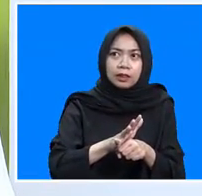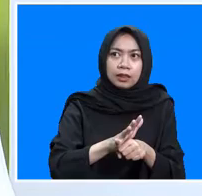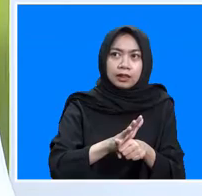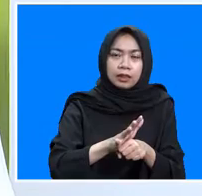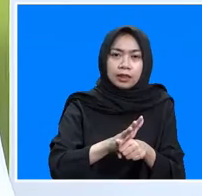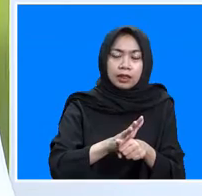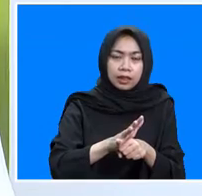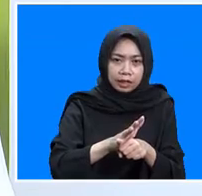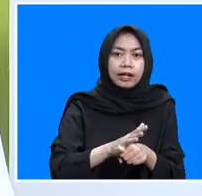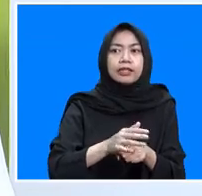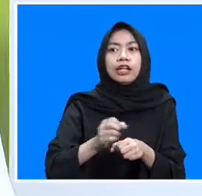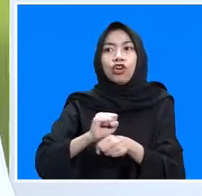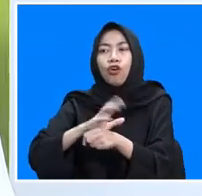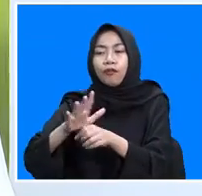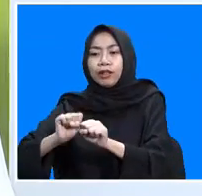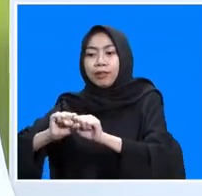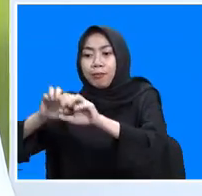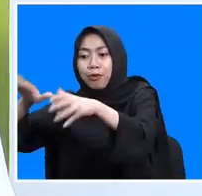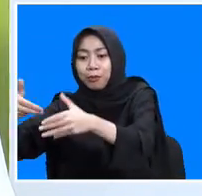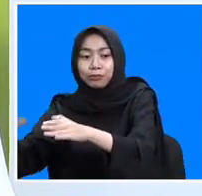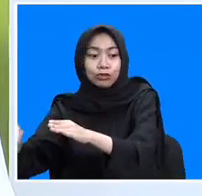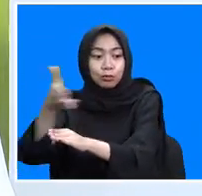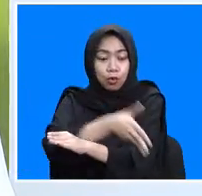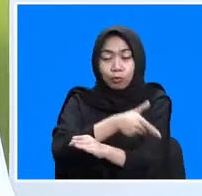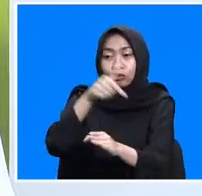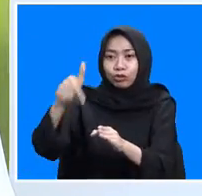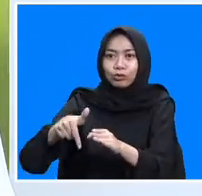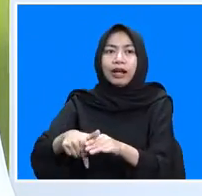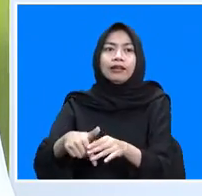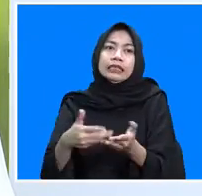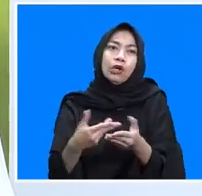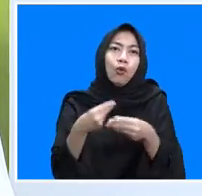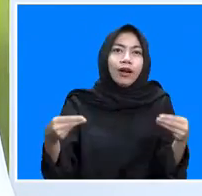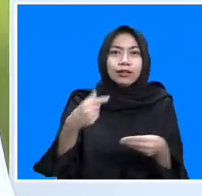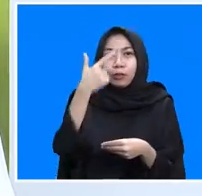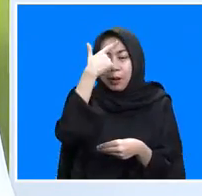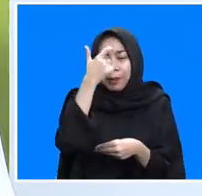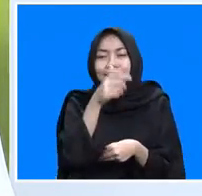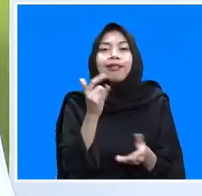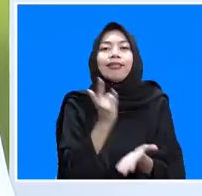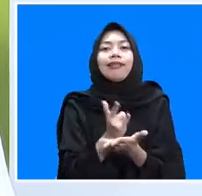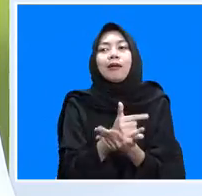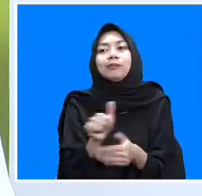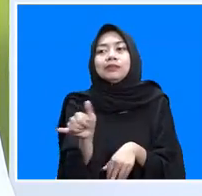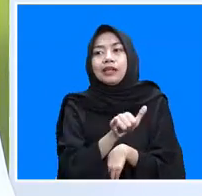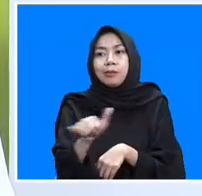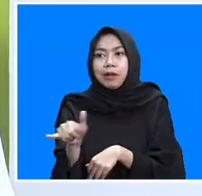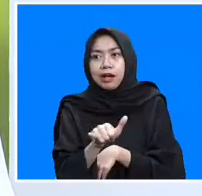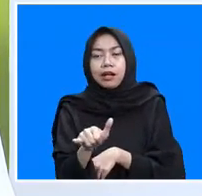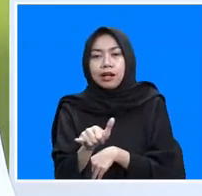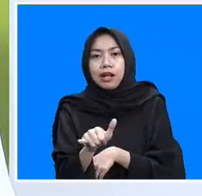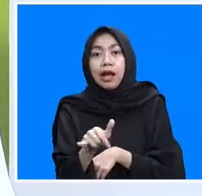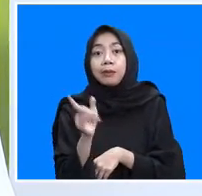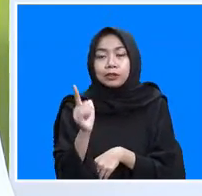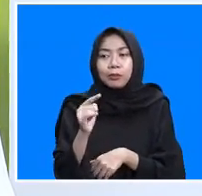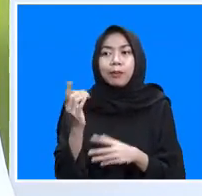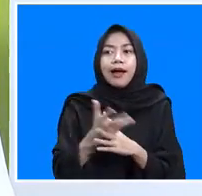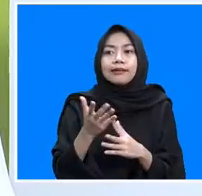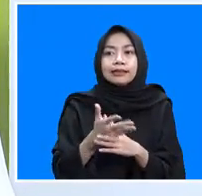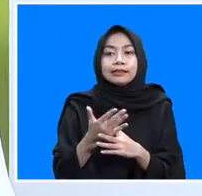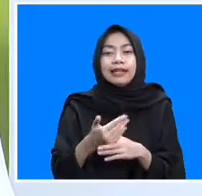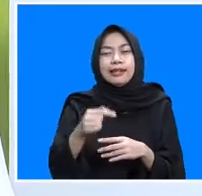students in pre-pandemic years. So evidence actually suggests there were no across-the-board learning